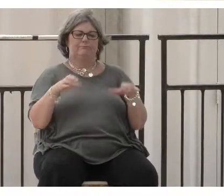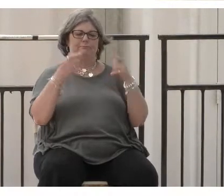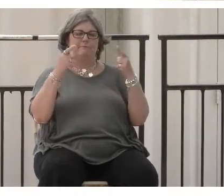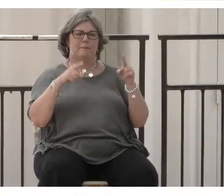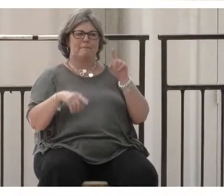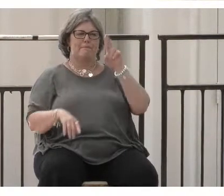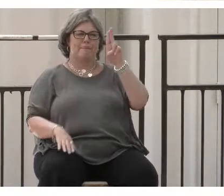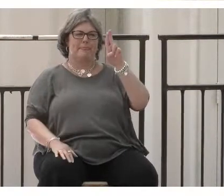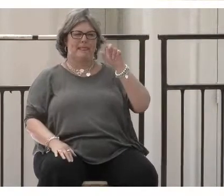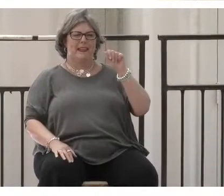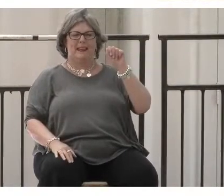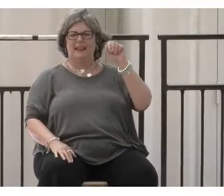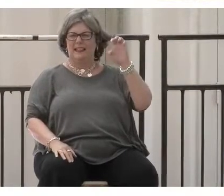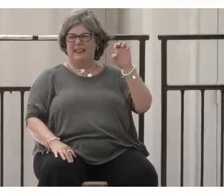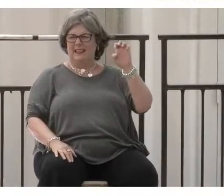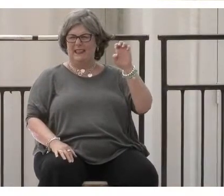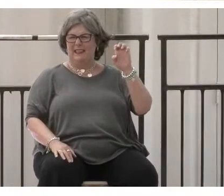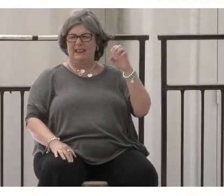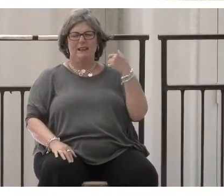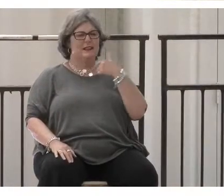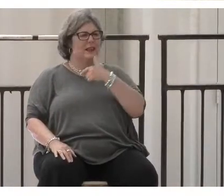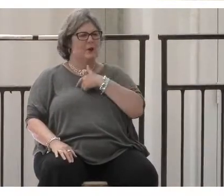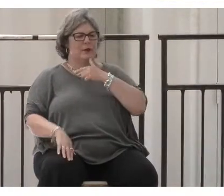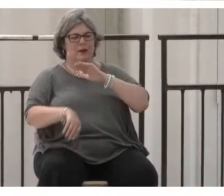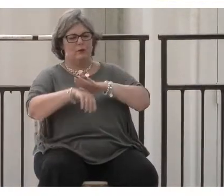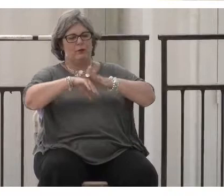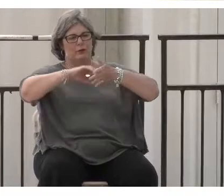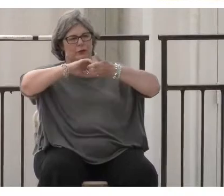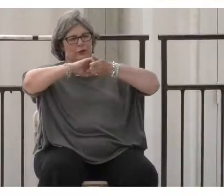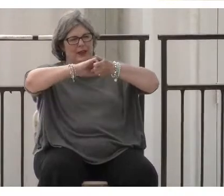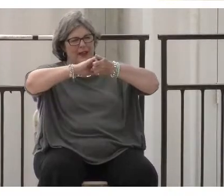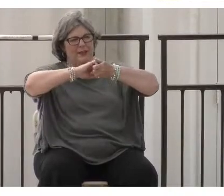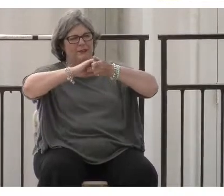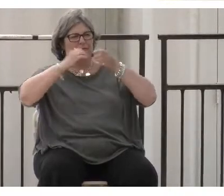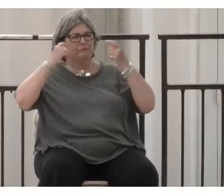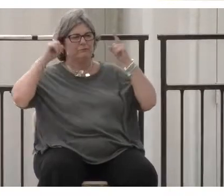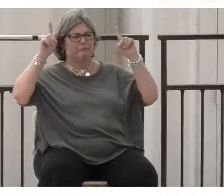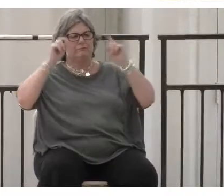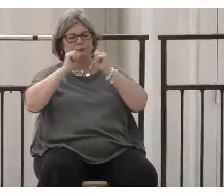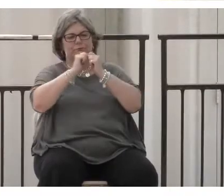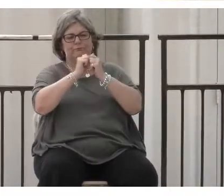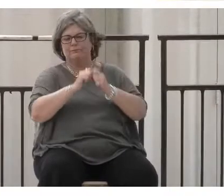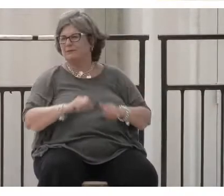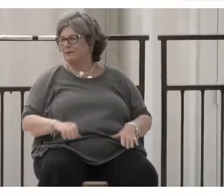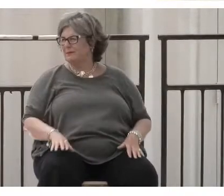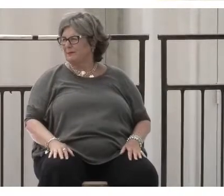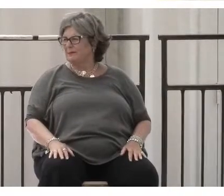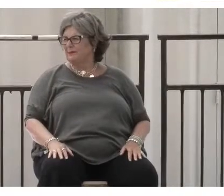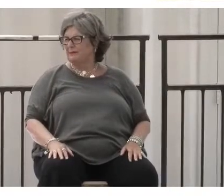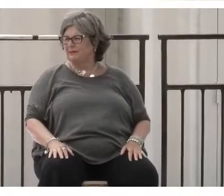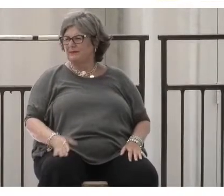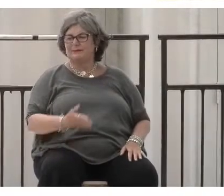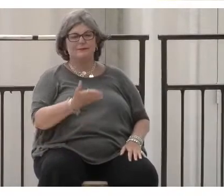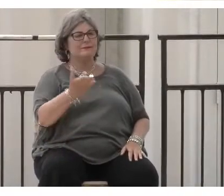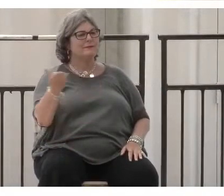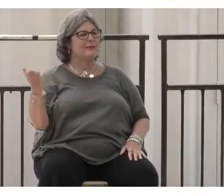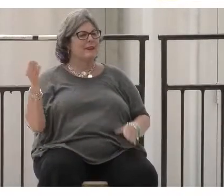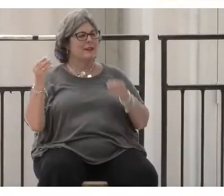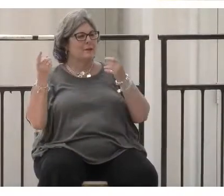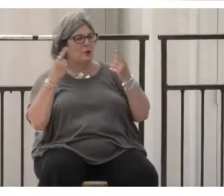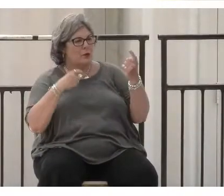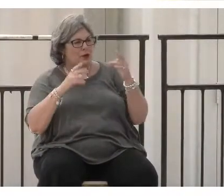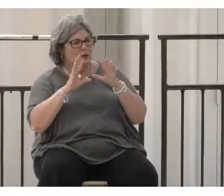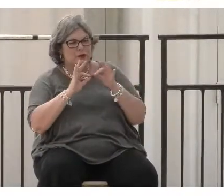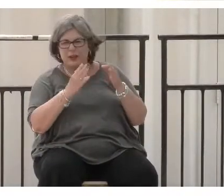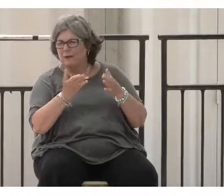UAE. It's a small enough place that we can do this together in effective ways. Do we have any other questions or